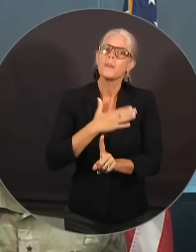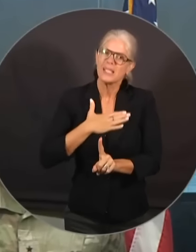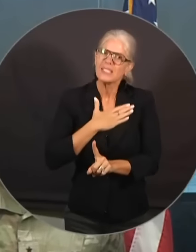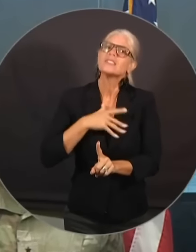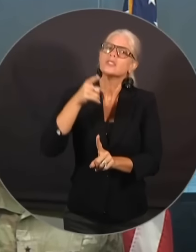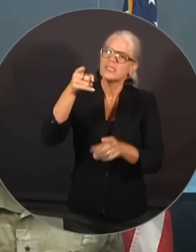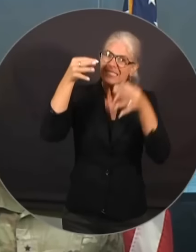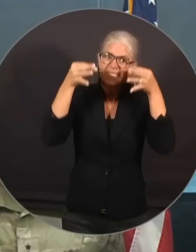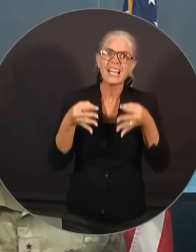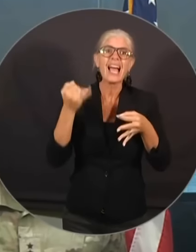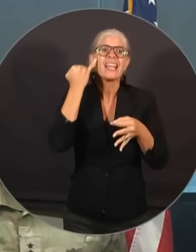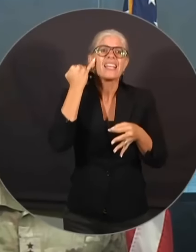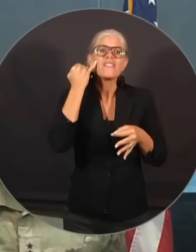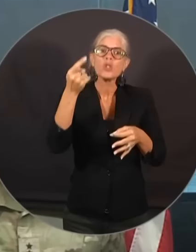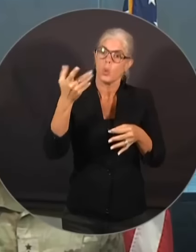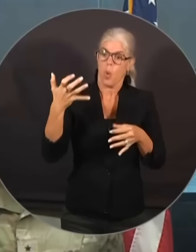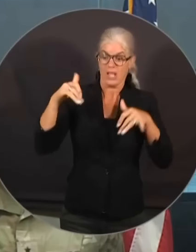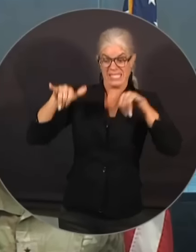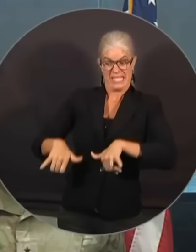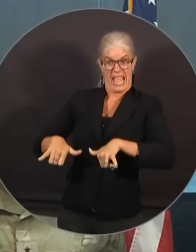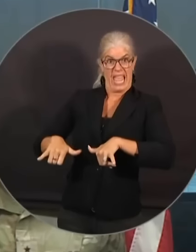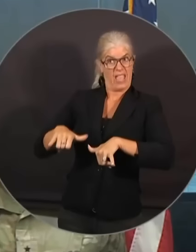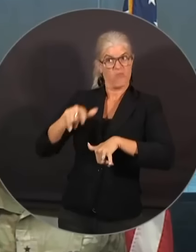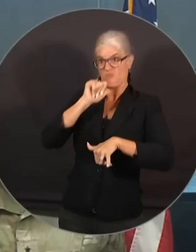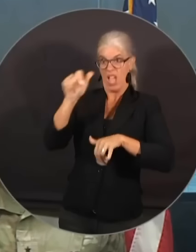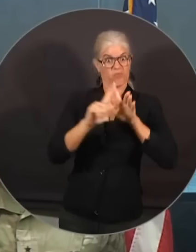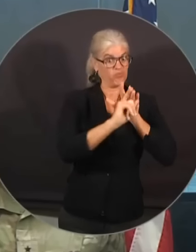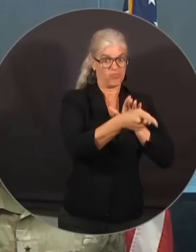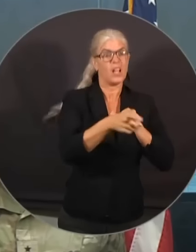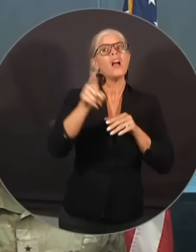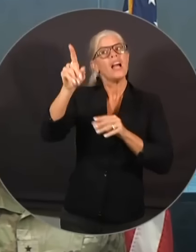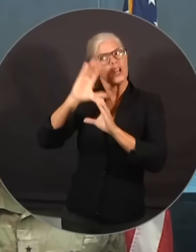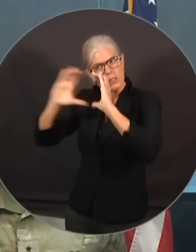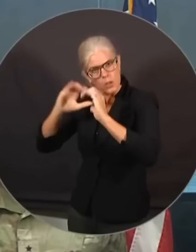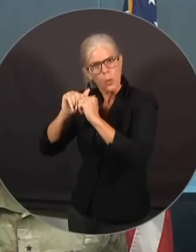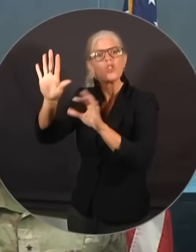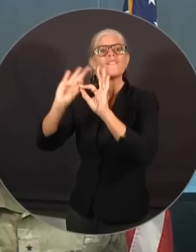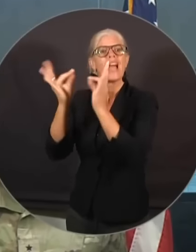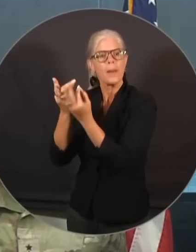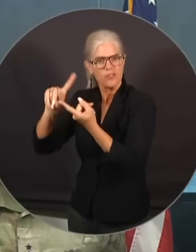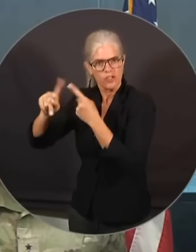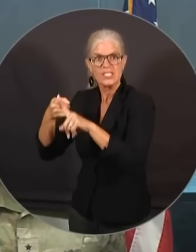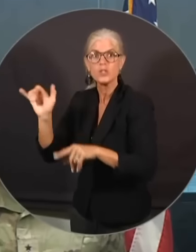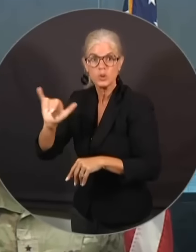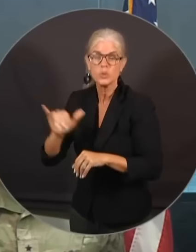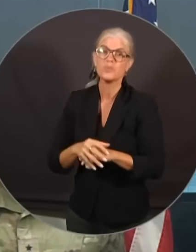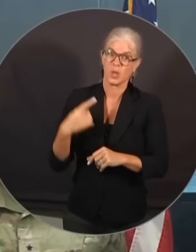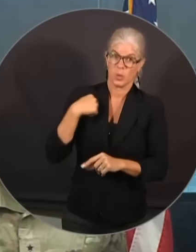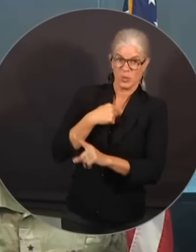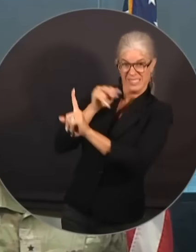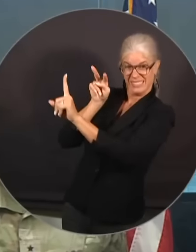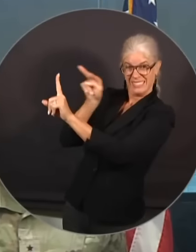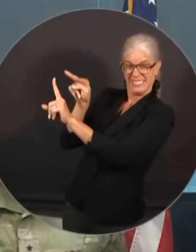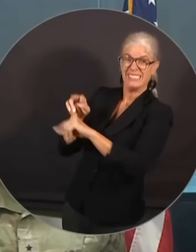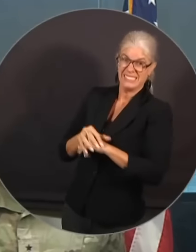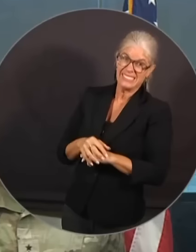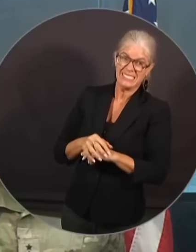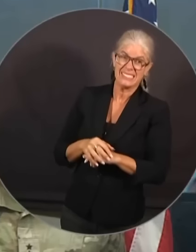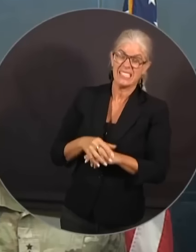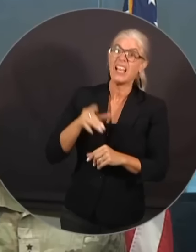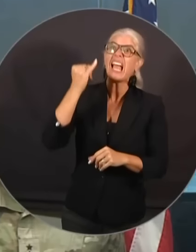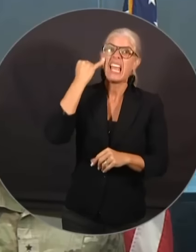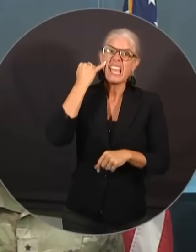hunker down. Once we start to get the real nasty conditions, don't at that point go on the roadways. That